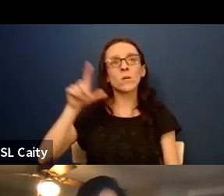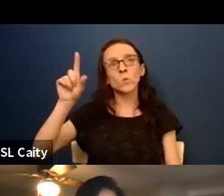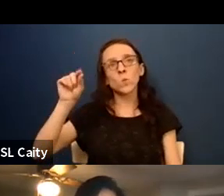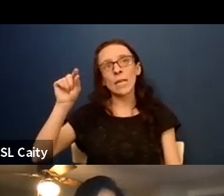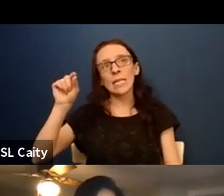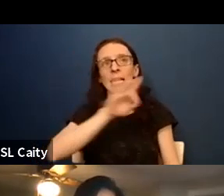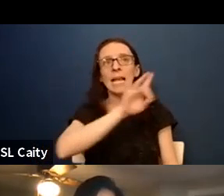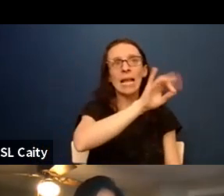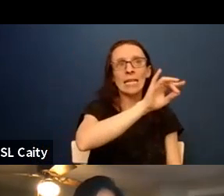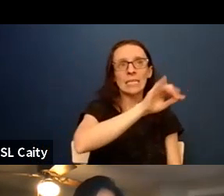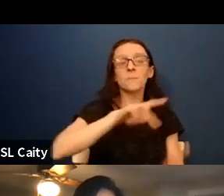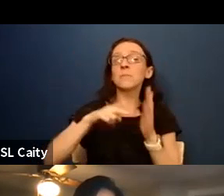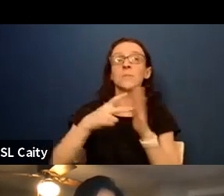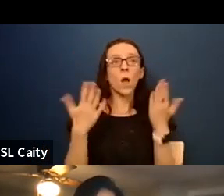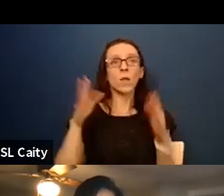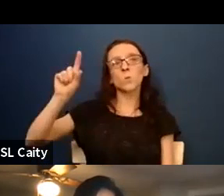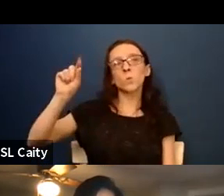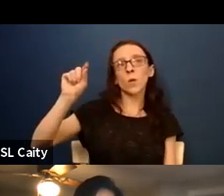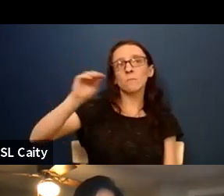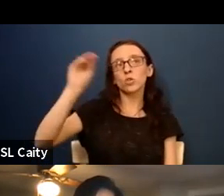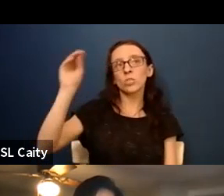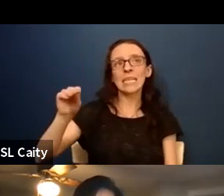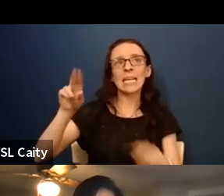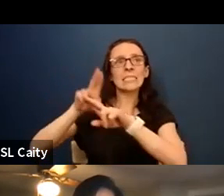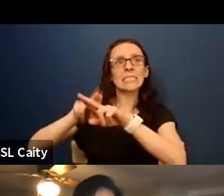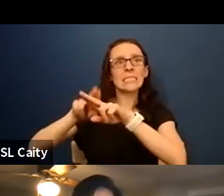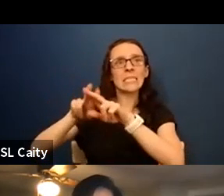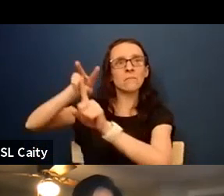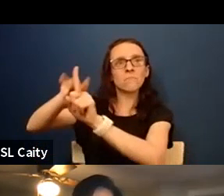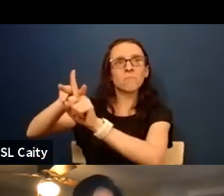the 20% seat allocation